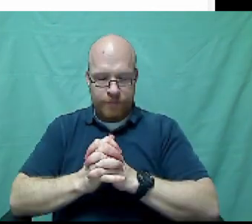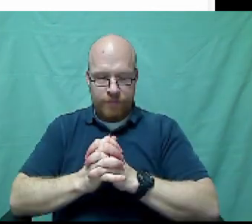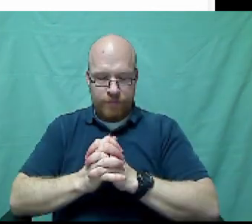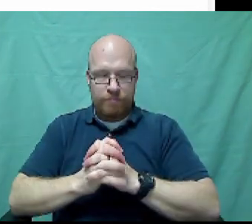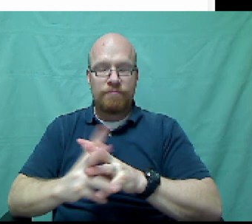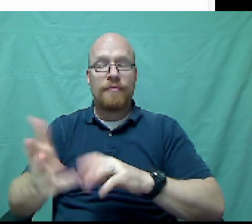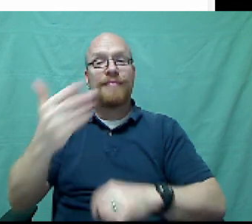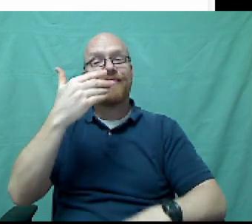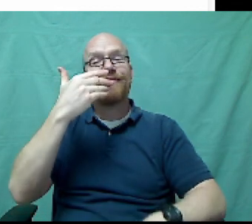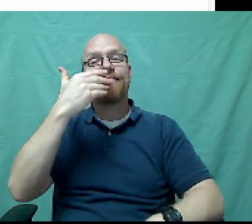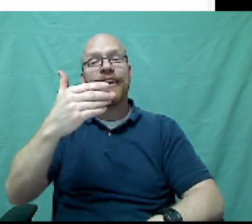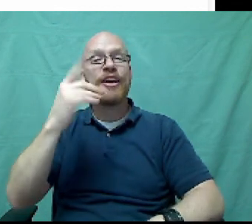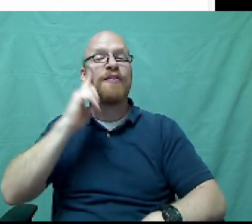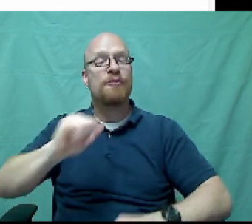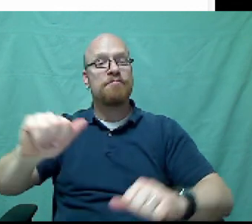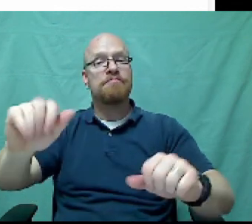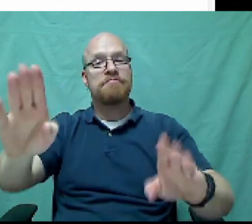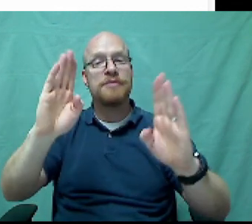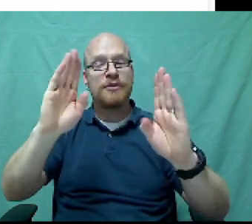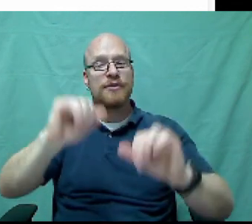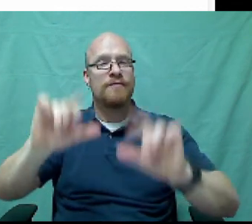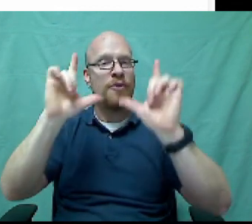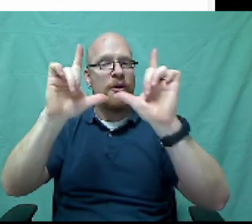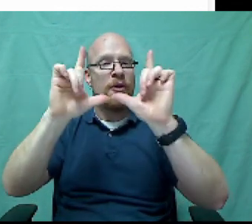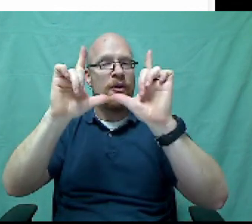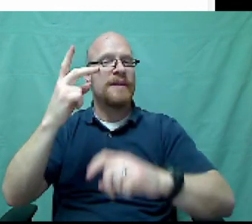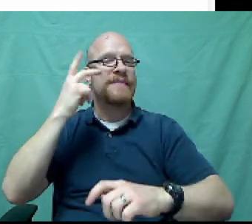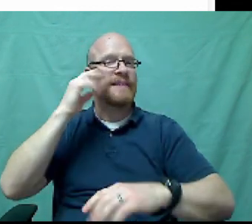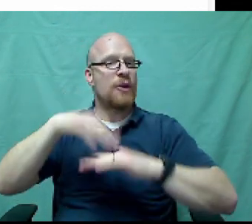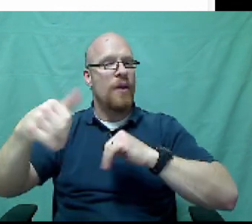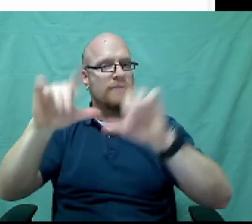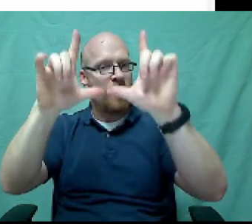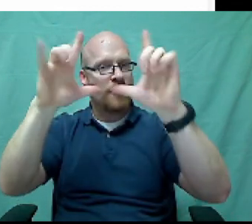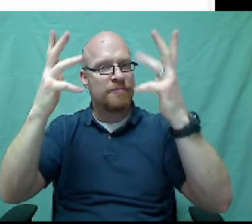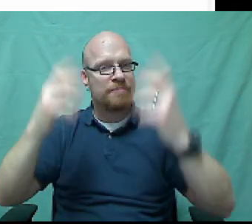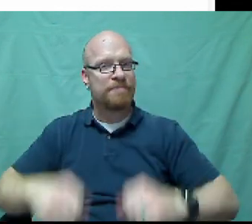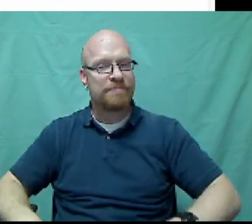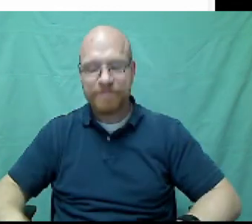That's the range for that graph. Thank you for watching this vlog, and we'll see you next vlog.